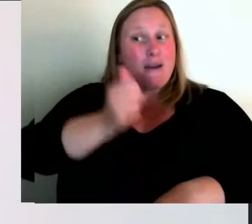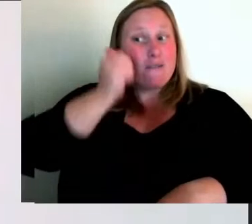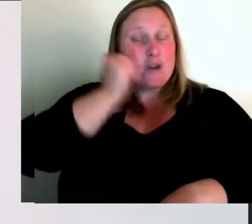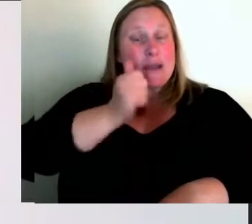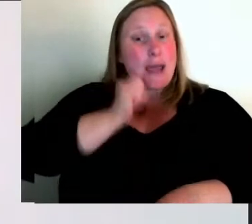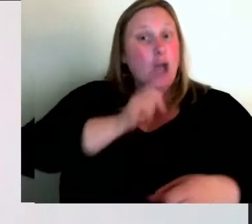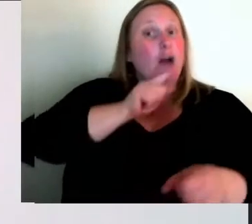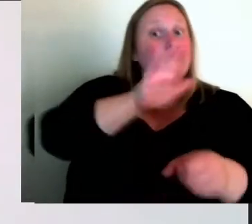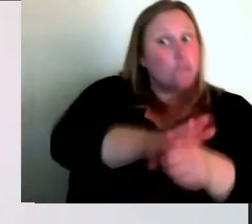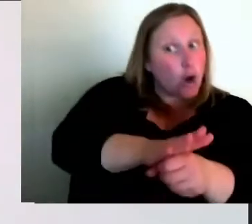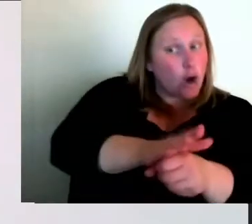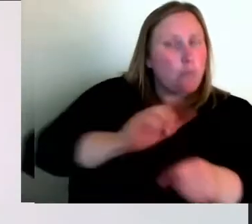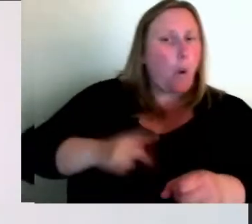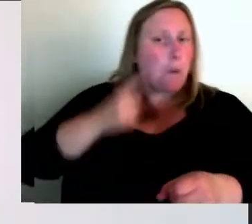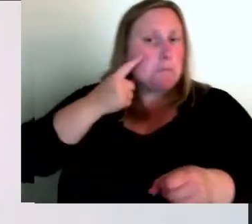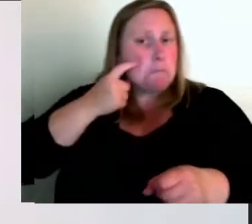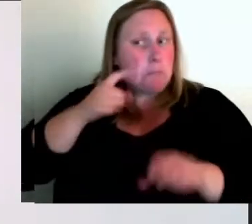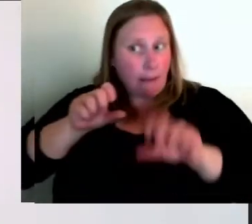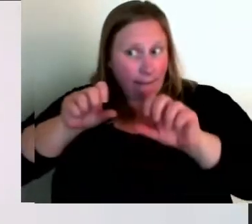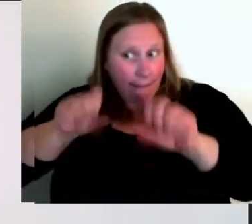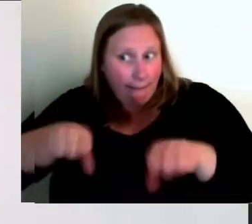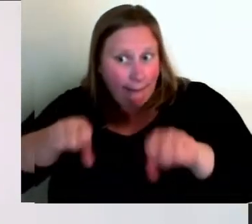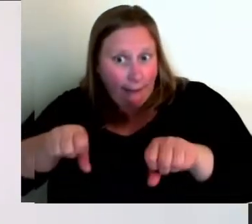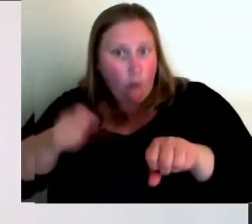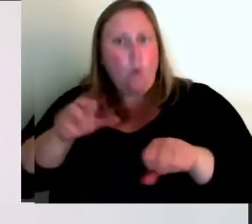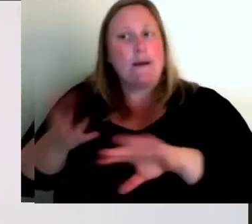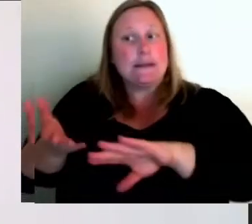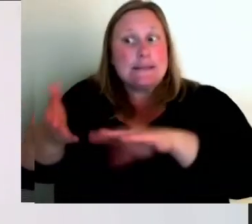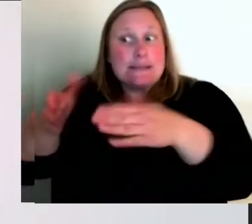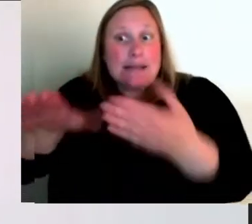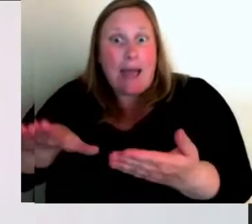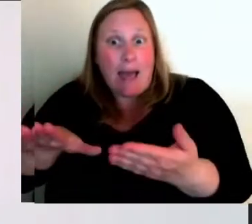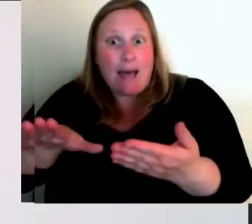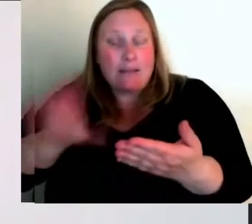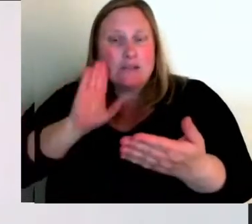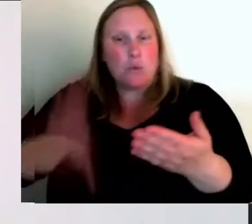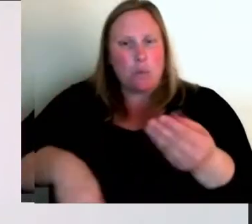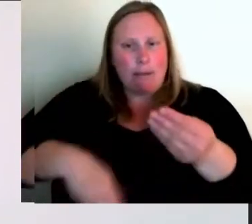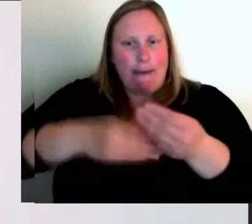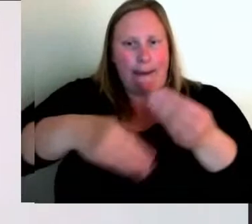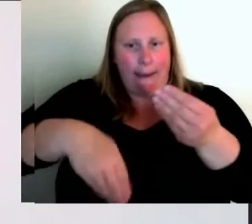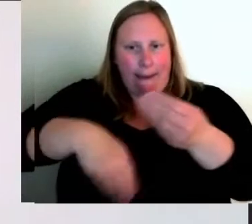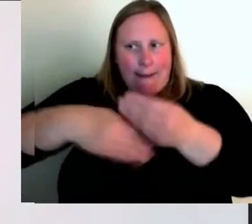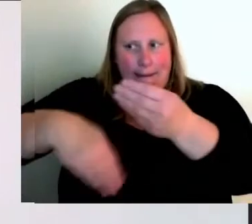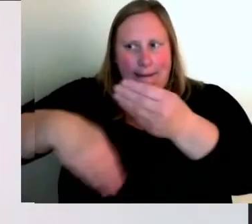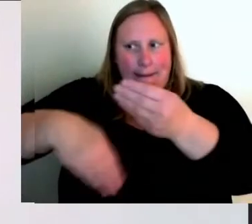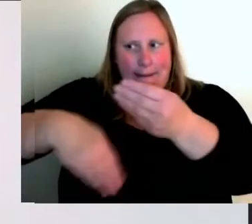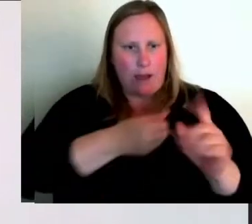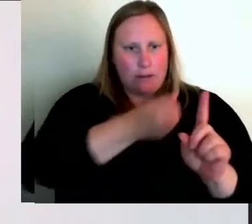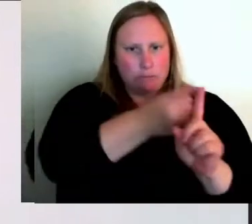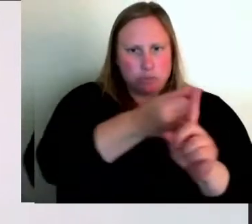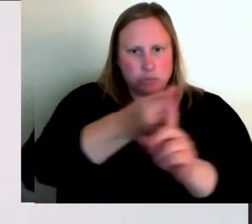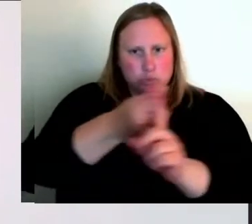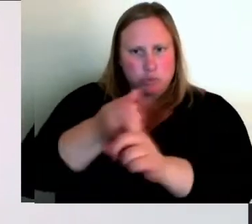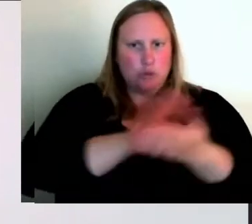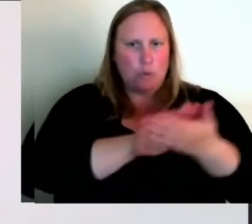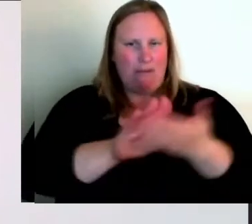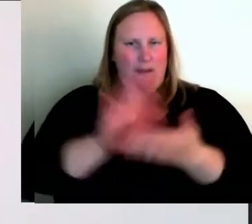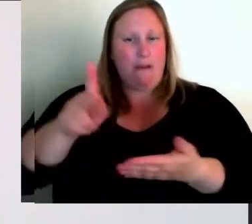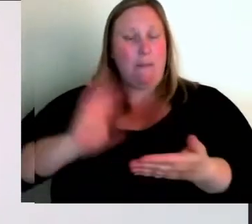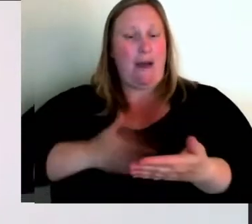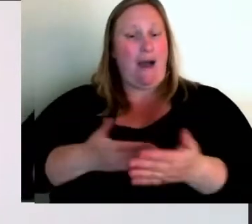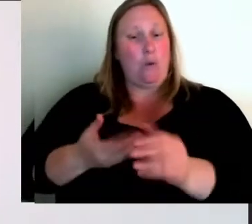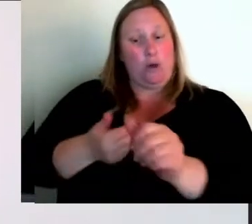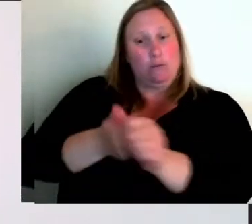cases and new reported deaths, so they are not impacted by ongoing data cleaning and quality assurance efforts. This prevents